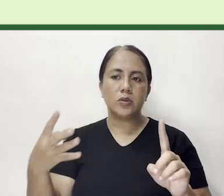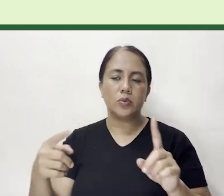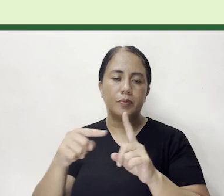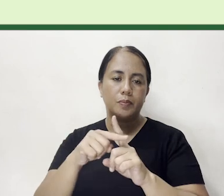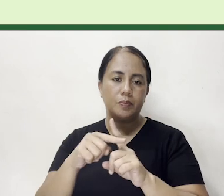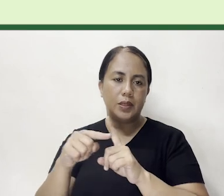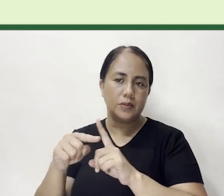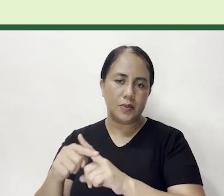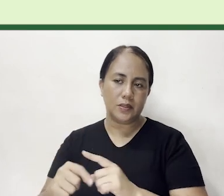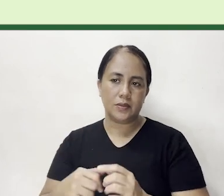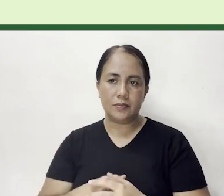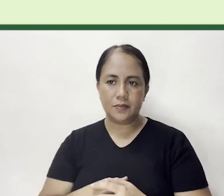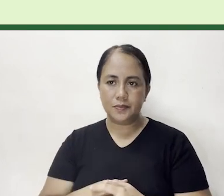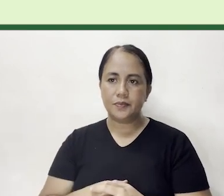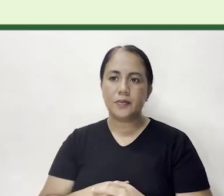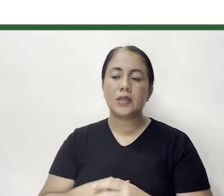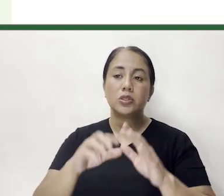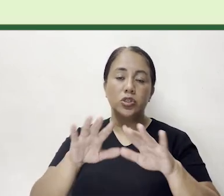and LGBTQIA++.